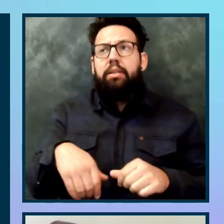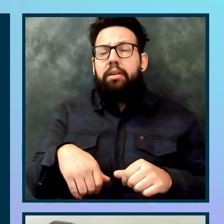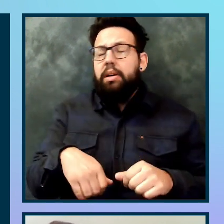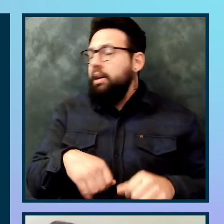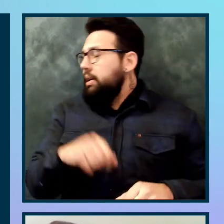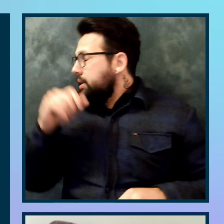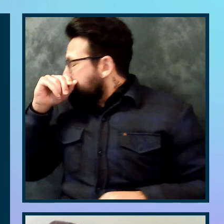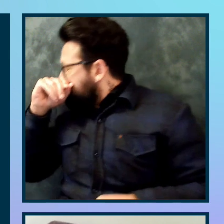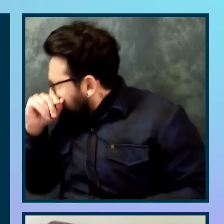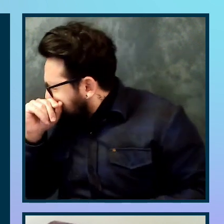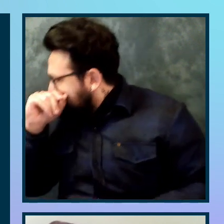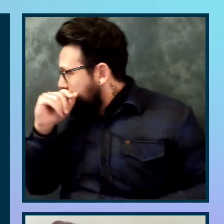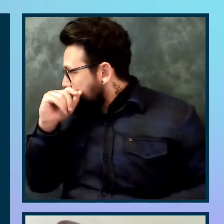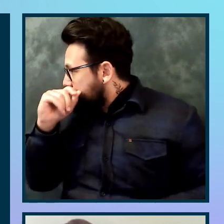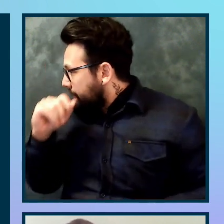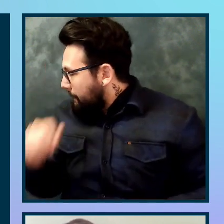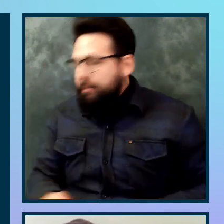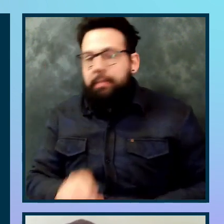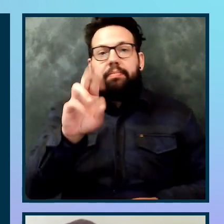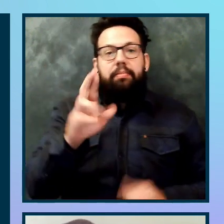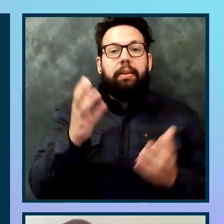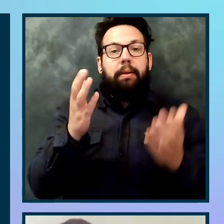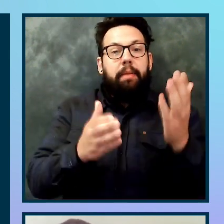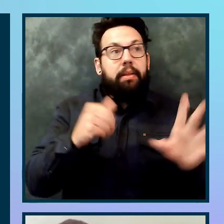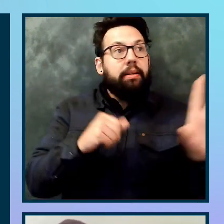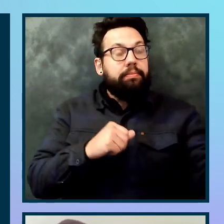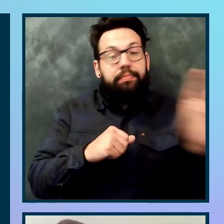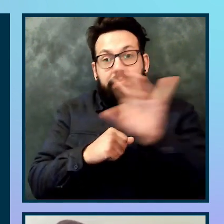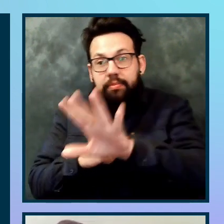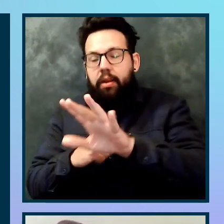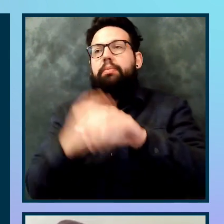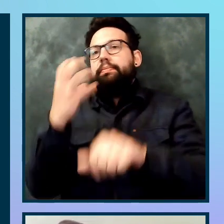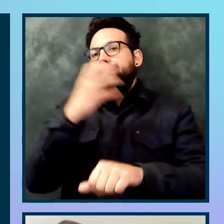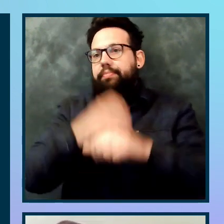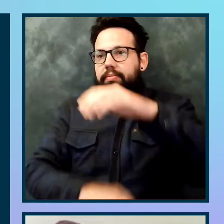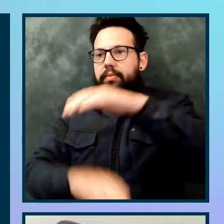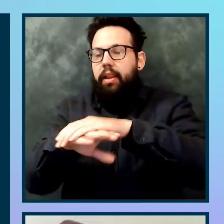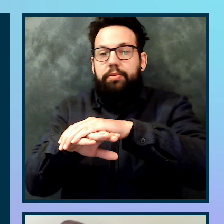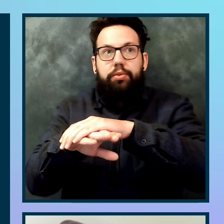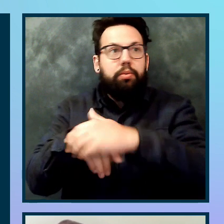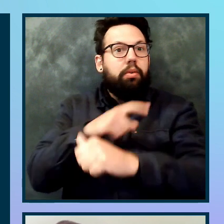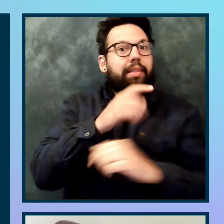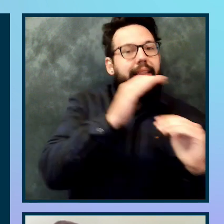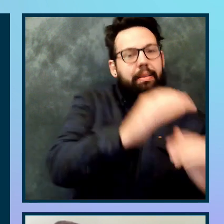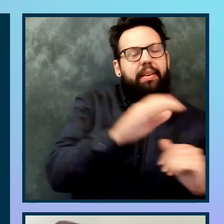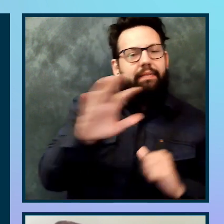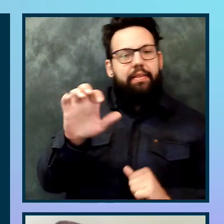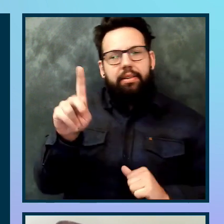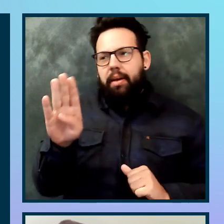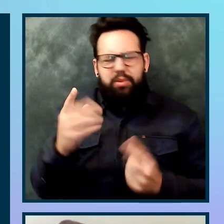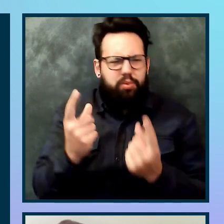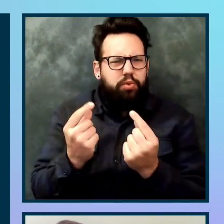500 kilobyte file limit. So here we have our file drop zone, and we pass in on drag enter, which are basically